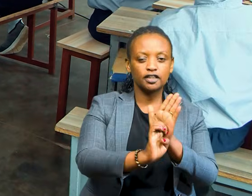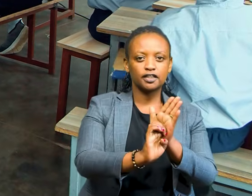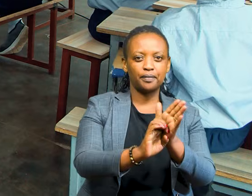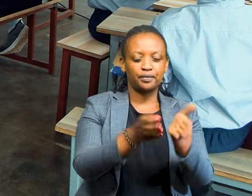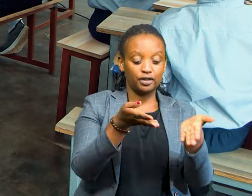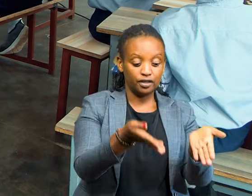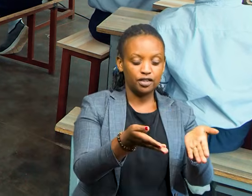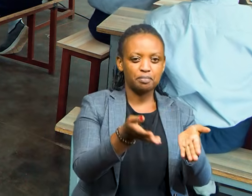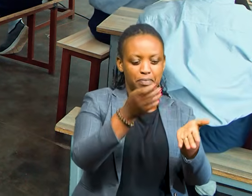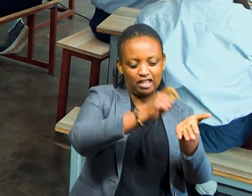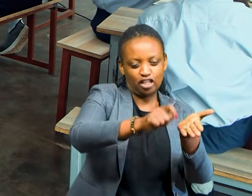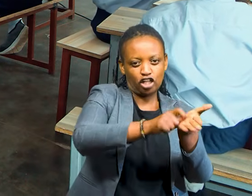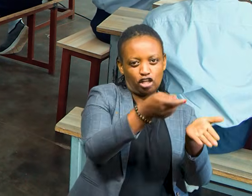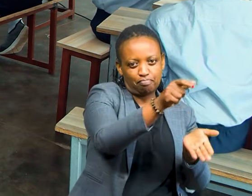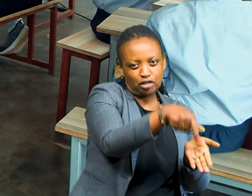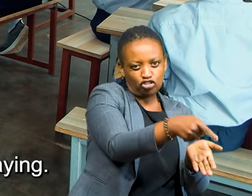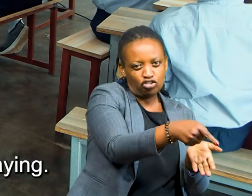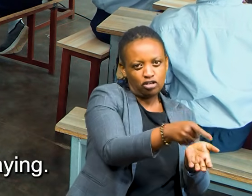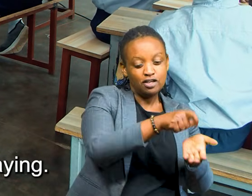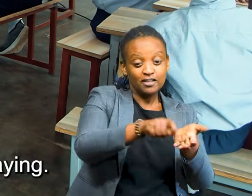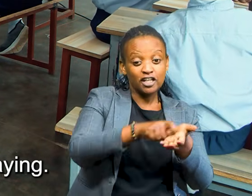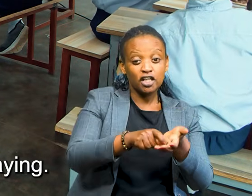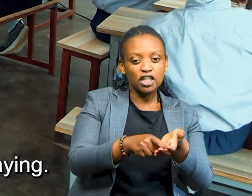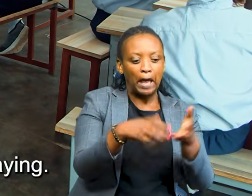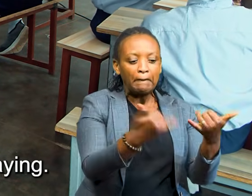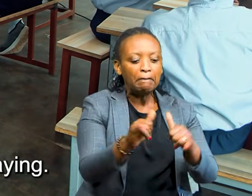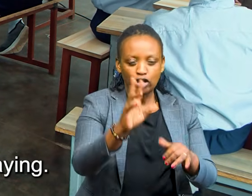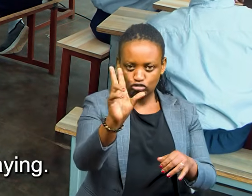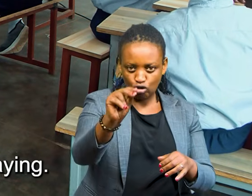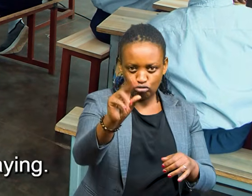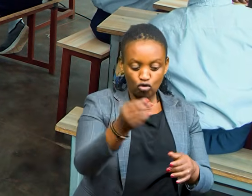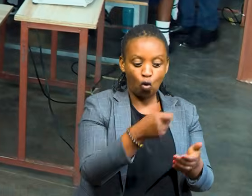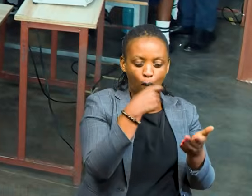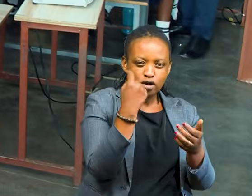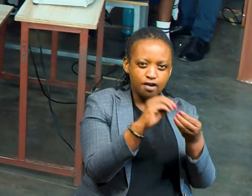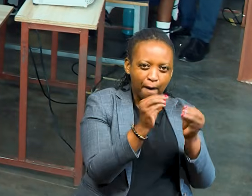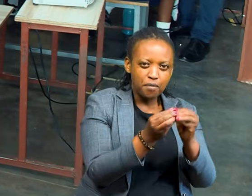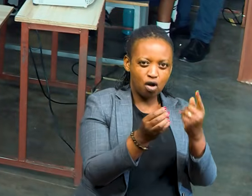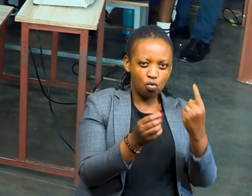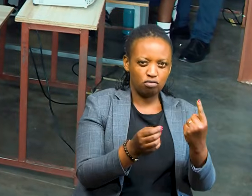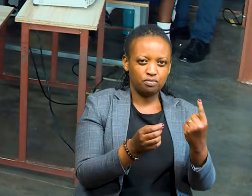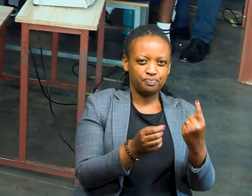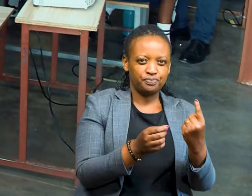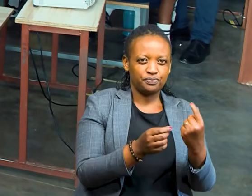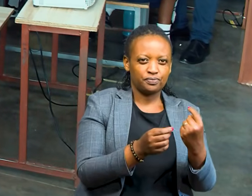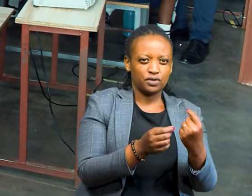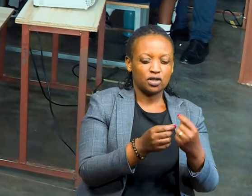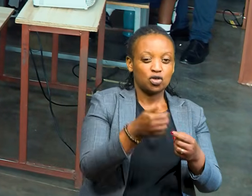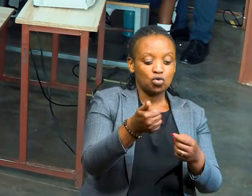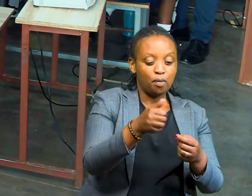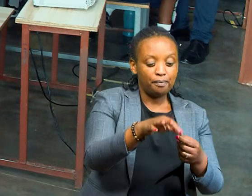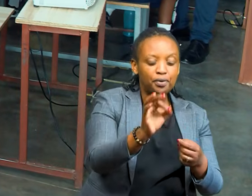For example, this is the secretary. So the secretary is not going to be playing. You are going to be number 1.